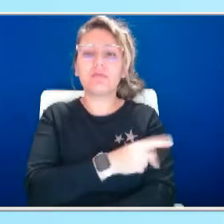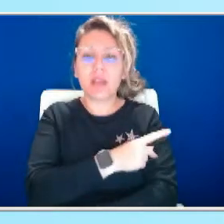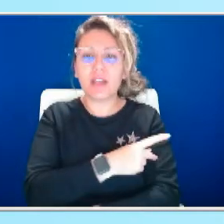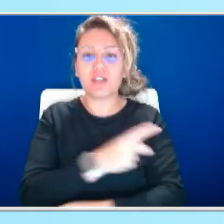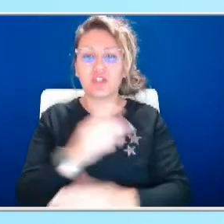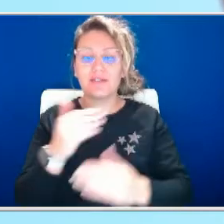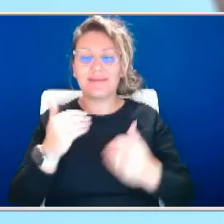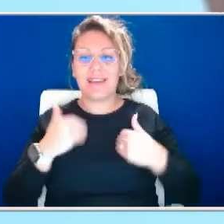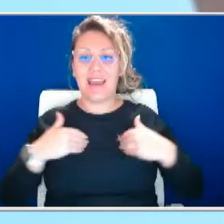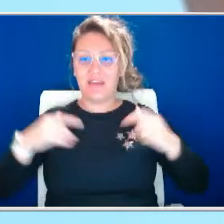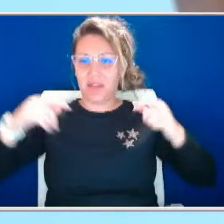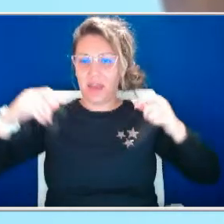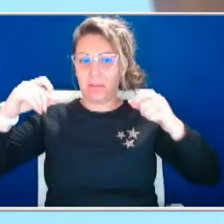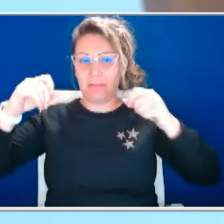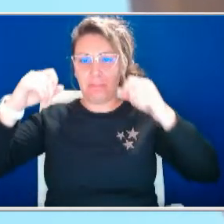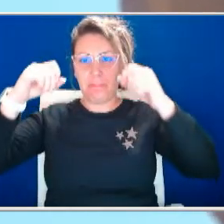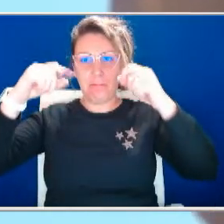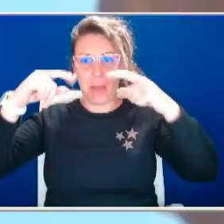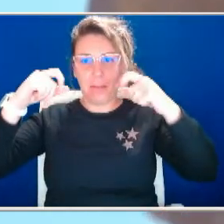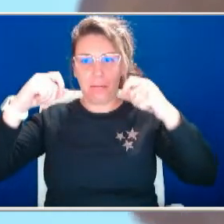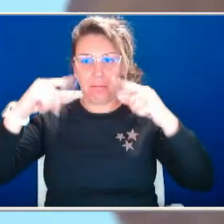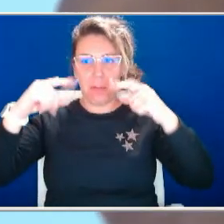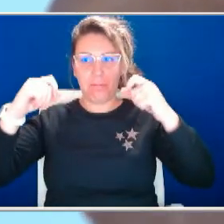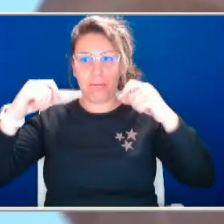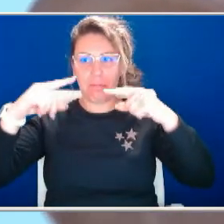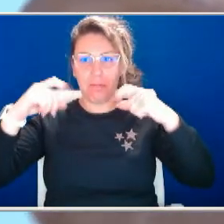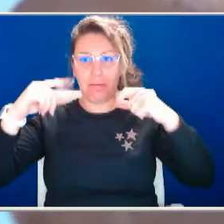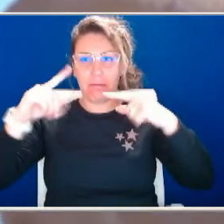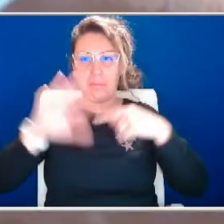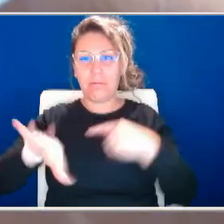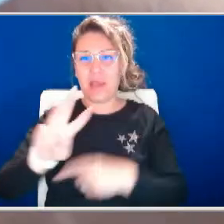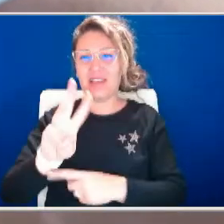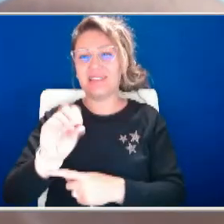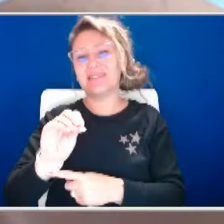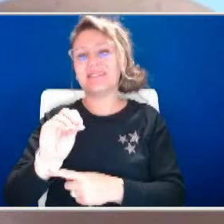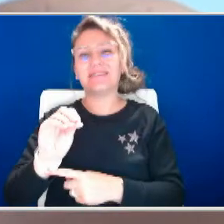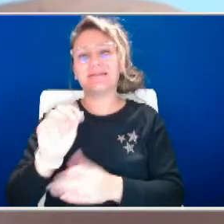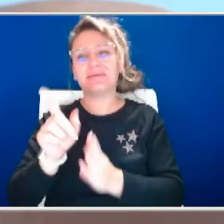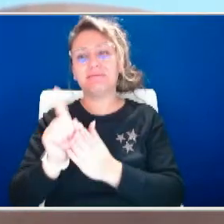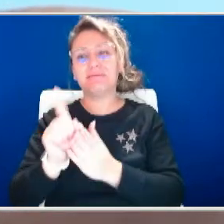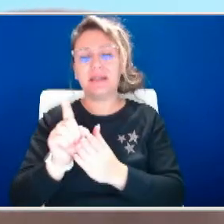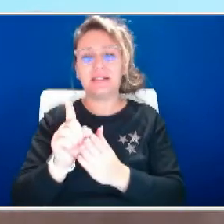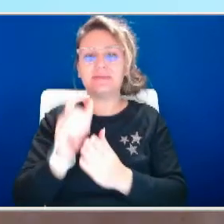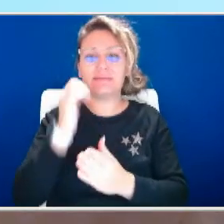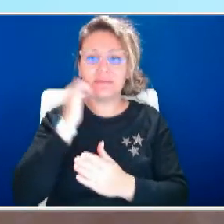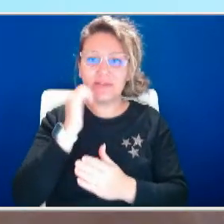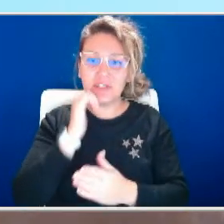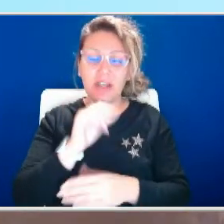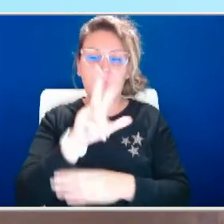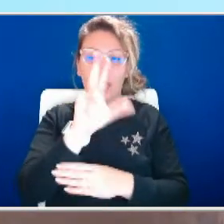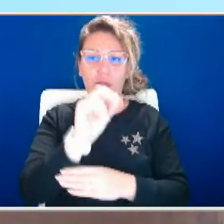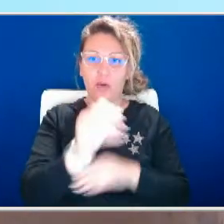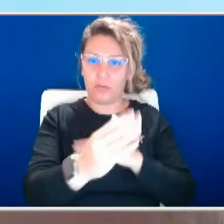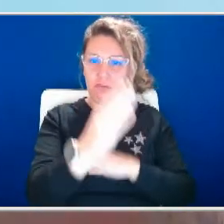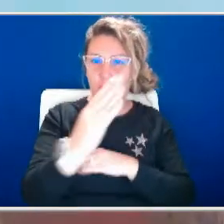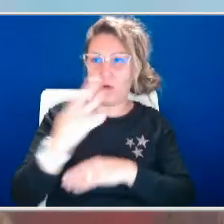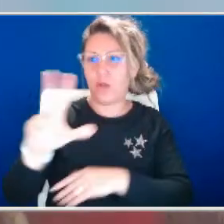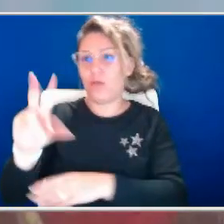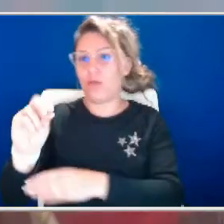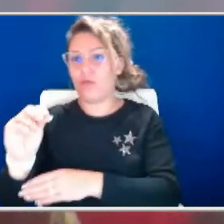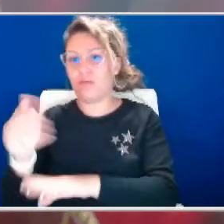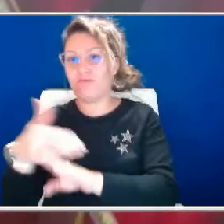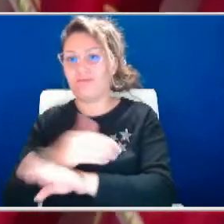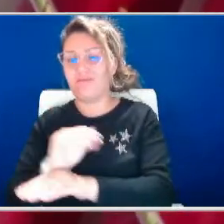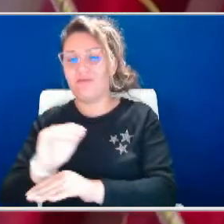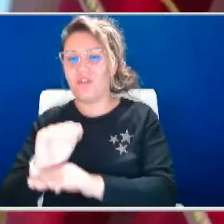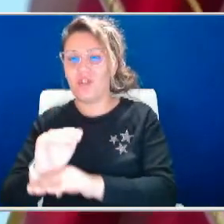stimulation sessions, so for about 60 minutes a day, 30 minutes in the morning usually, and 30 minutes at night before they go to bed. This device will